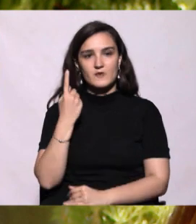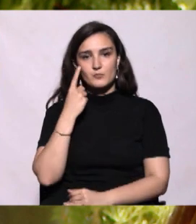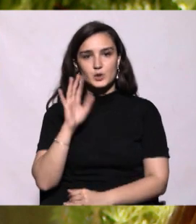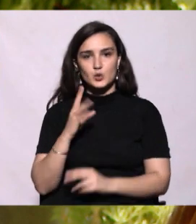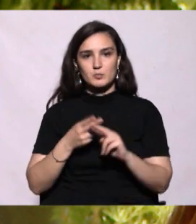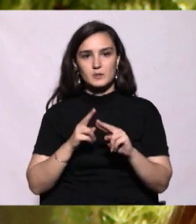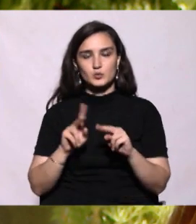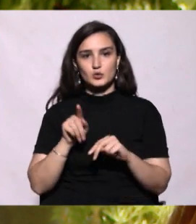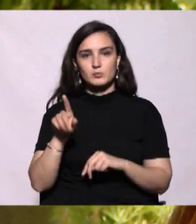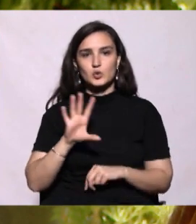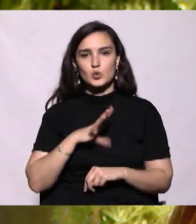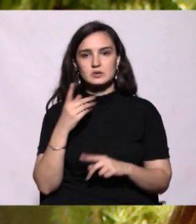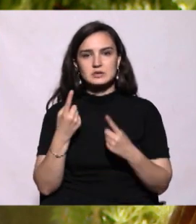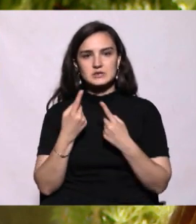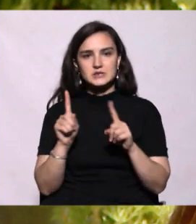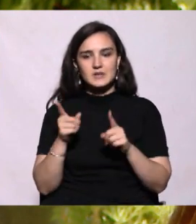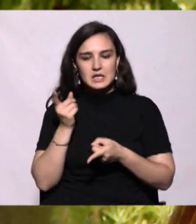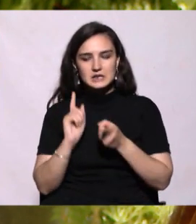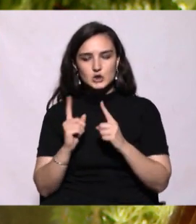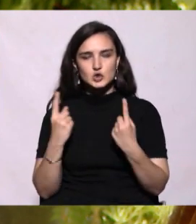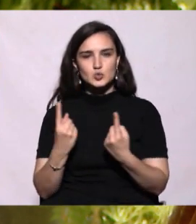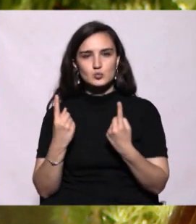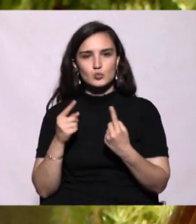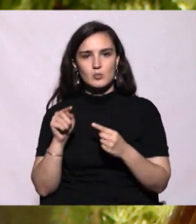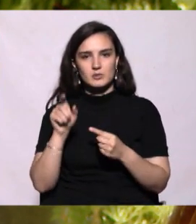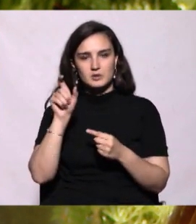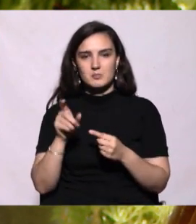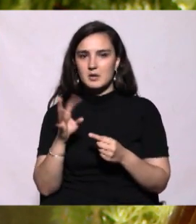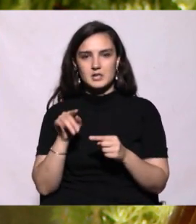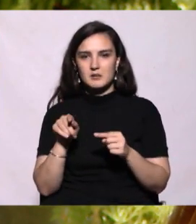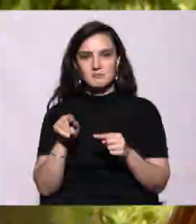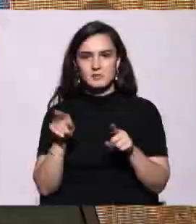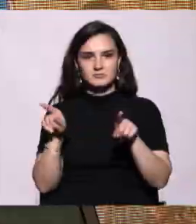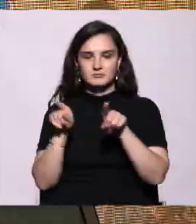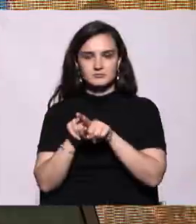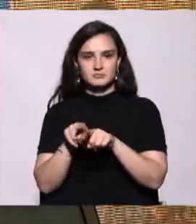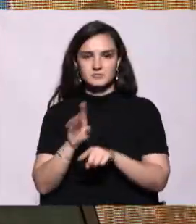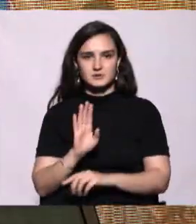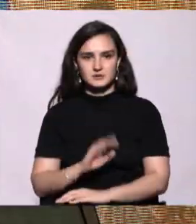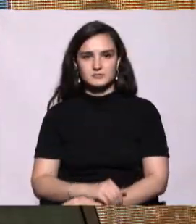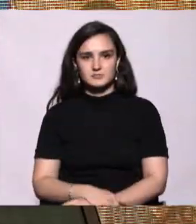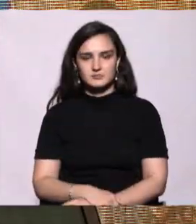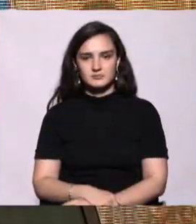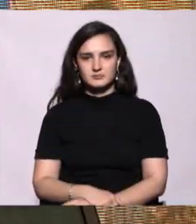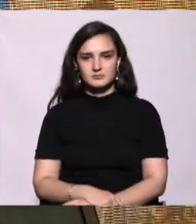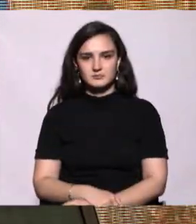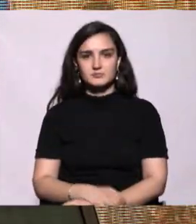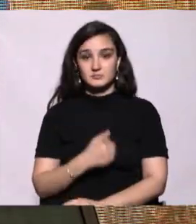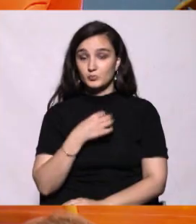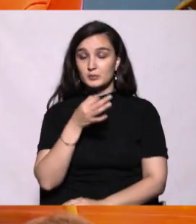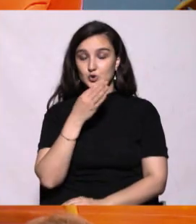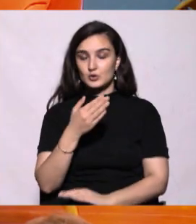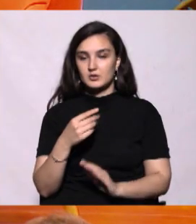so because he had some supernatural characteristic features, but nothing is excluded. Well, I like that